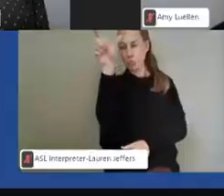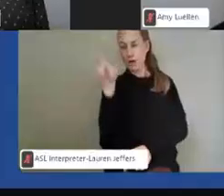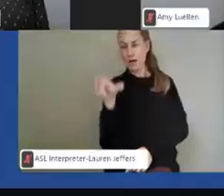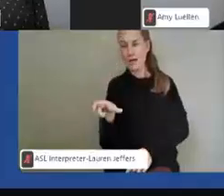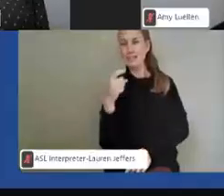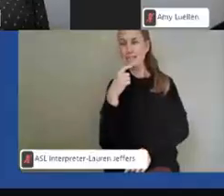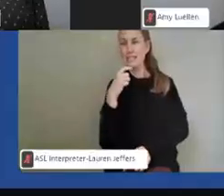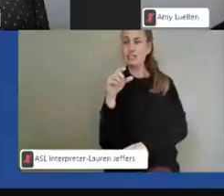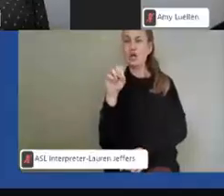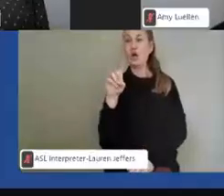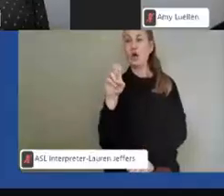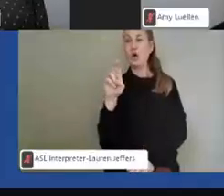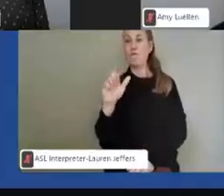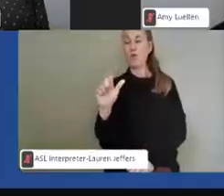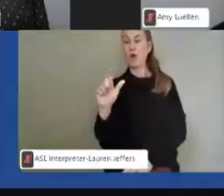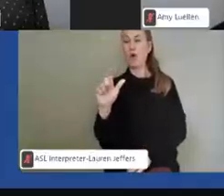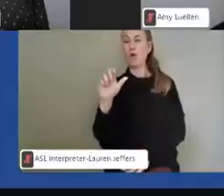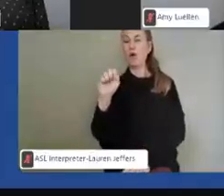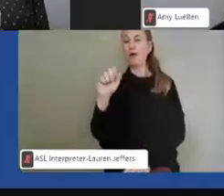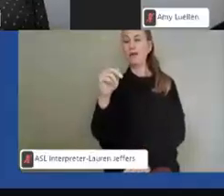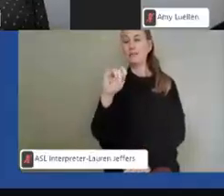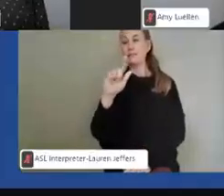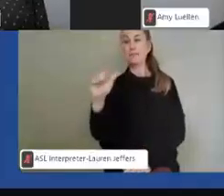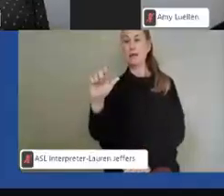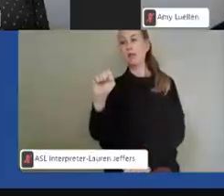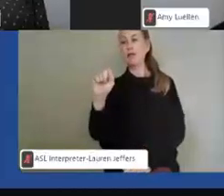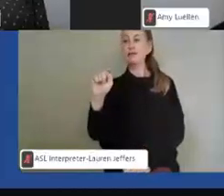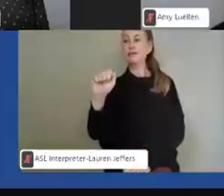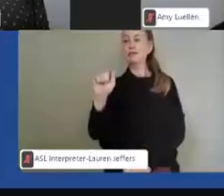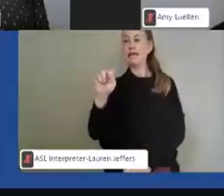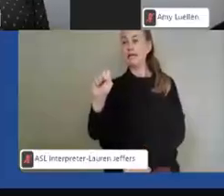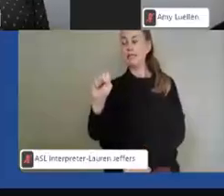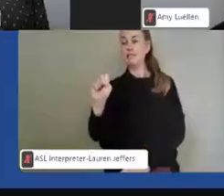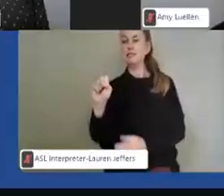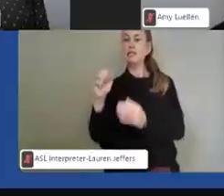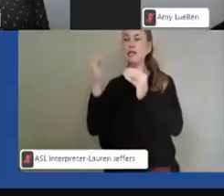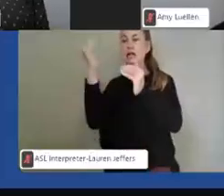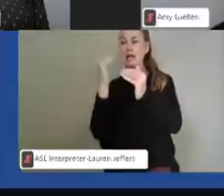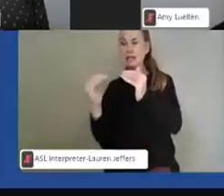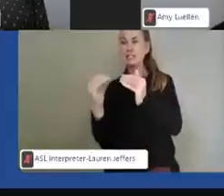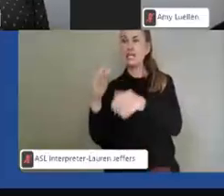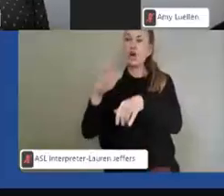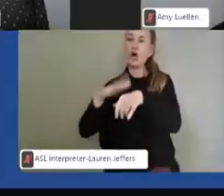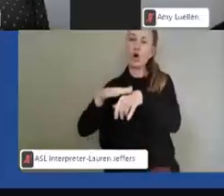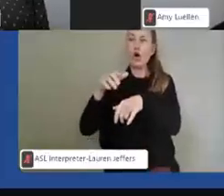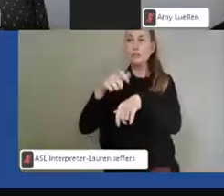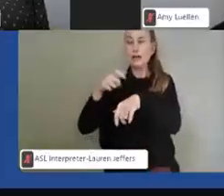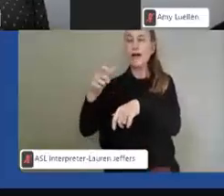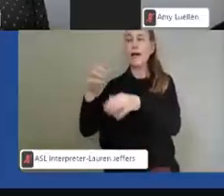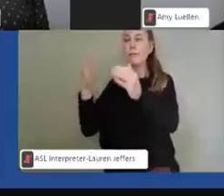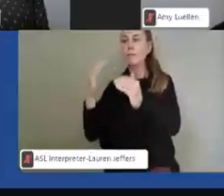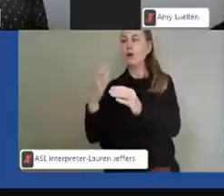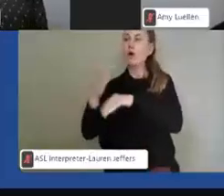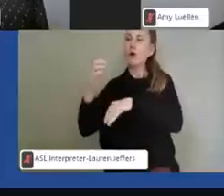spill status, and then each spill goal. It shows the number of indicators, and it shows you which ones are on track or need work or